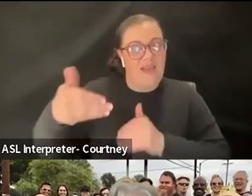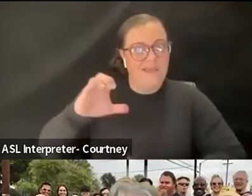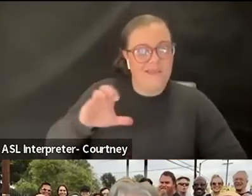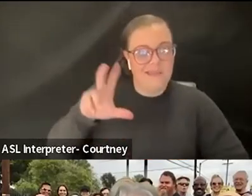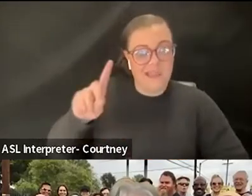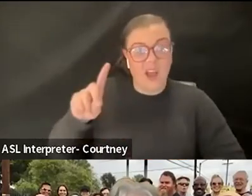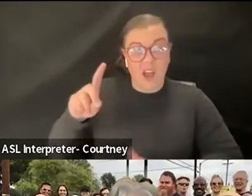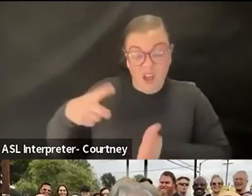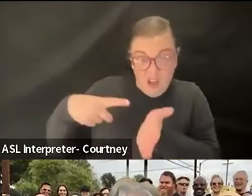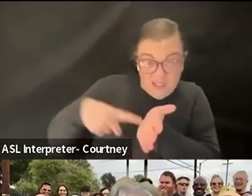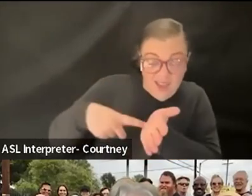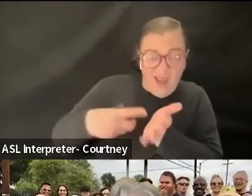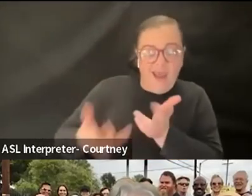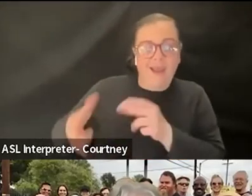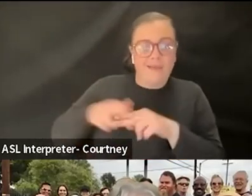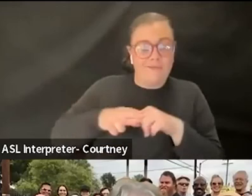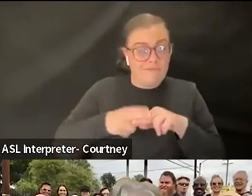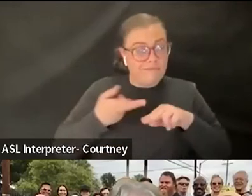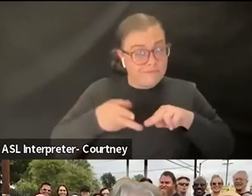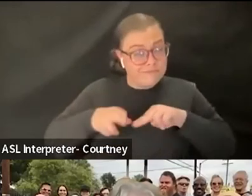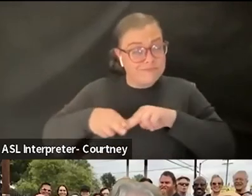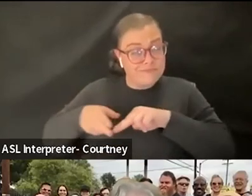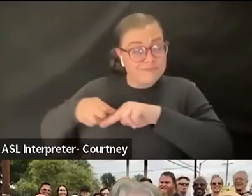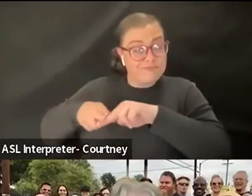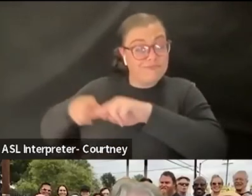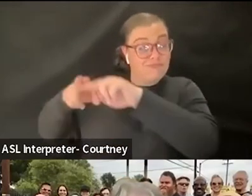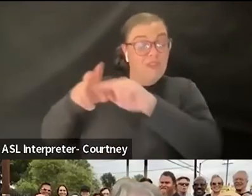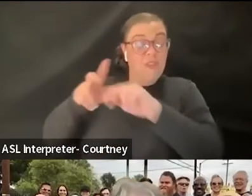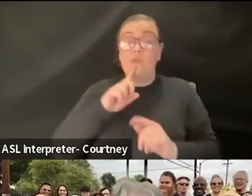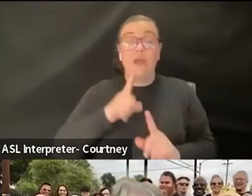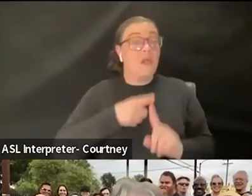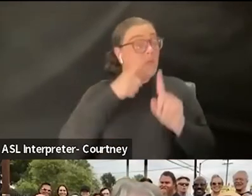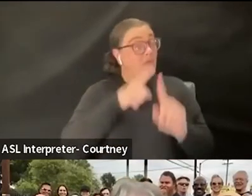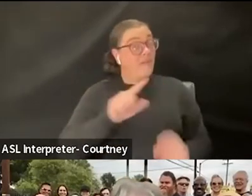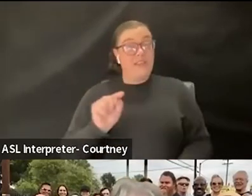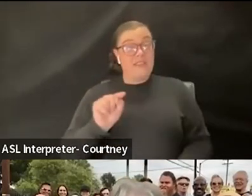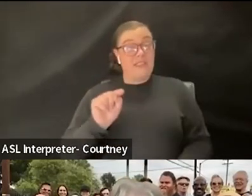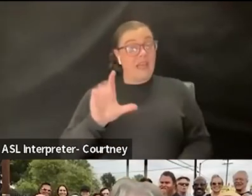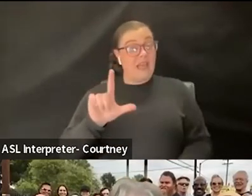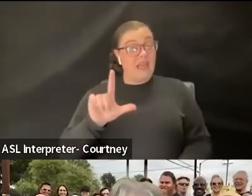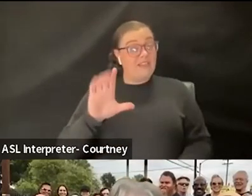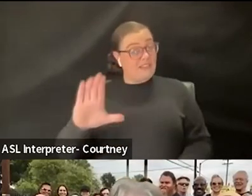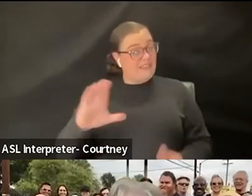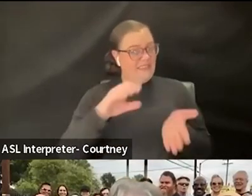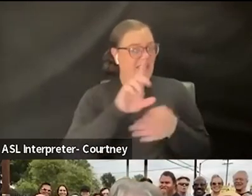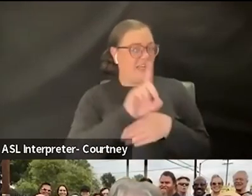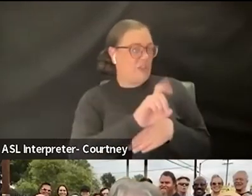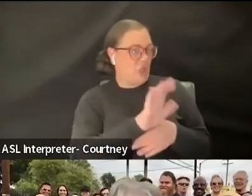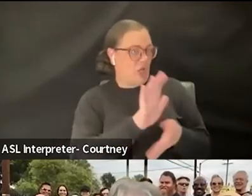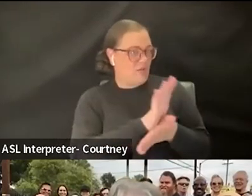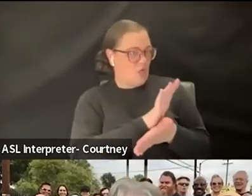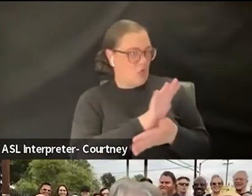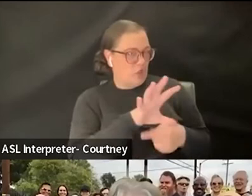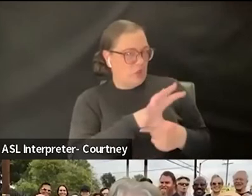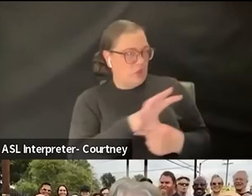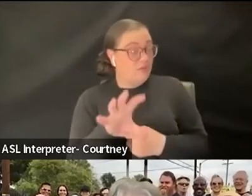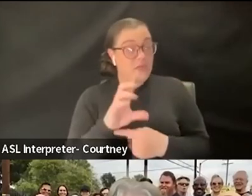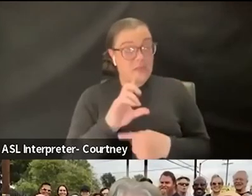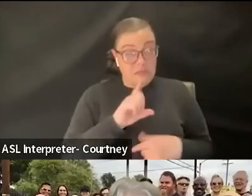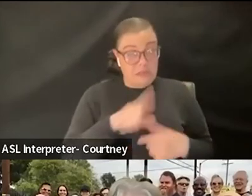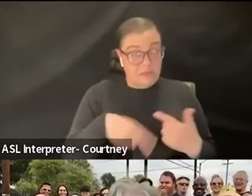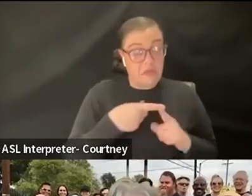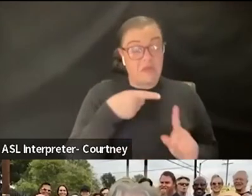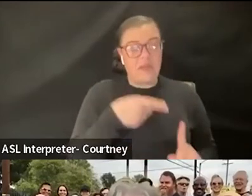the TLC documentary that they did, where it was like, how do you have the biggest song on the planet and you're in